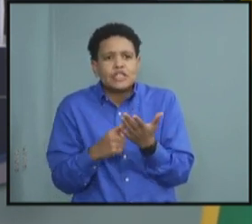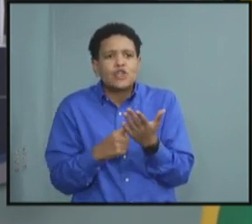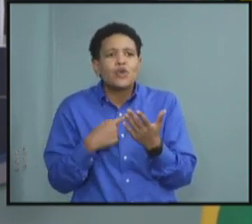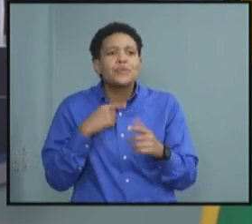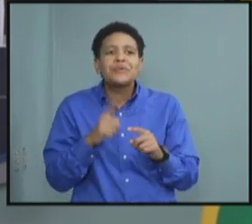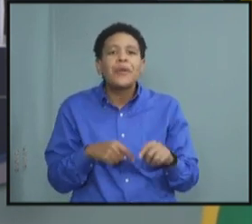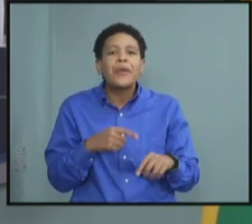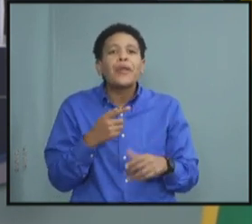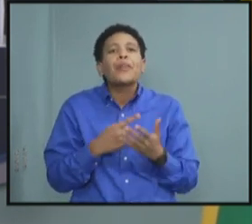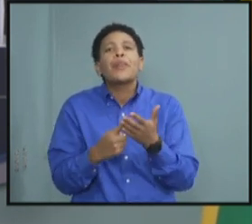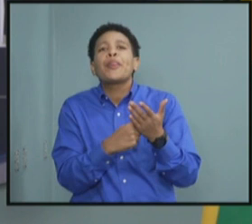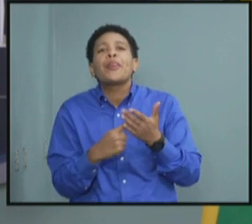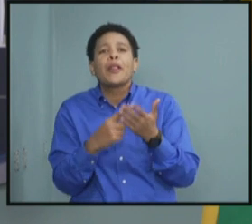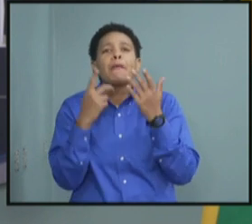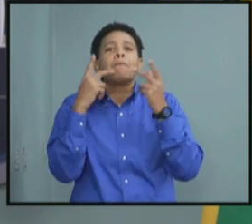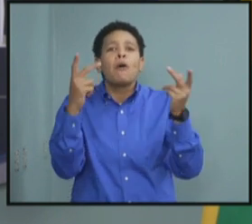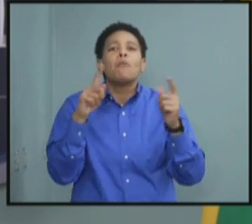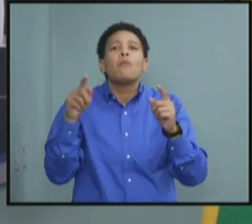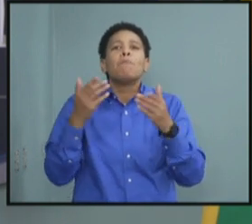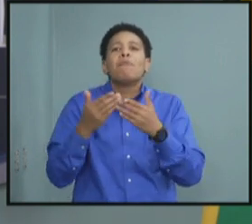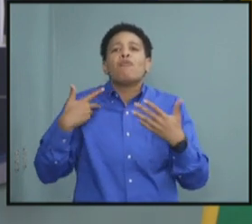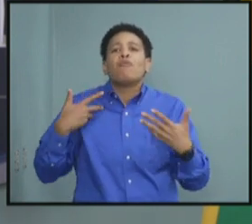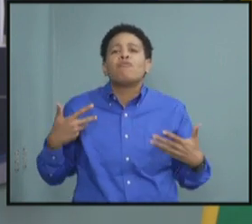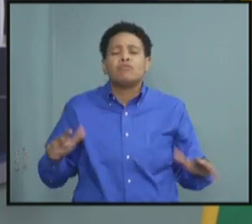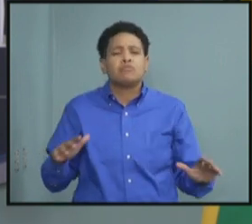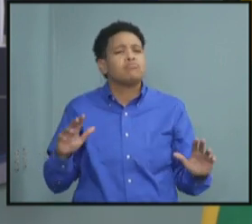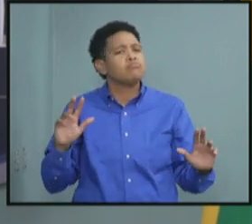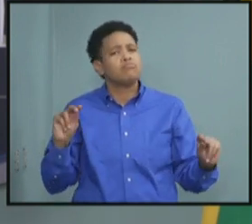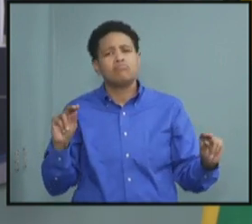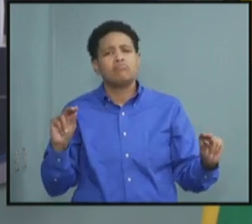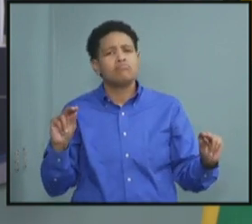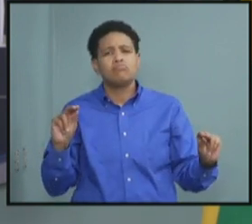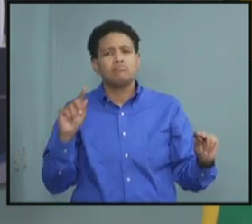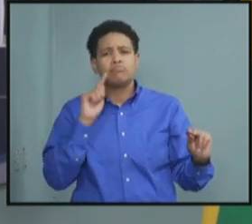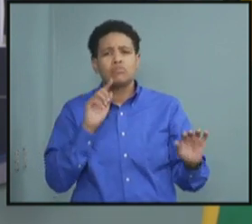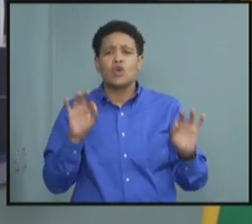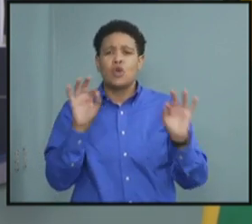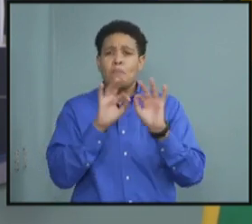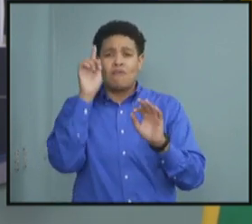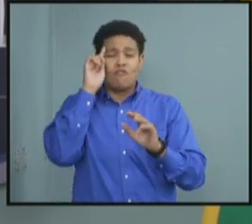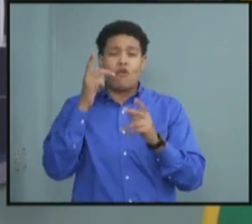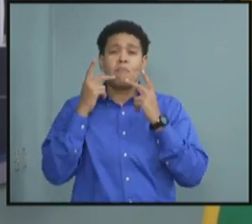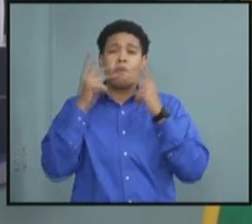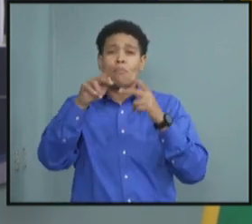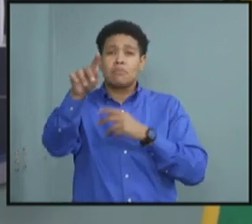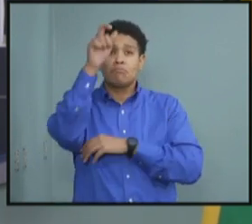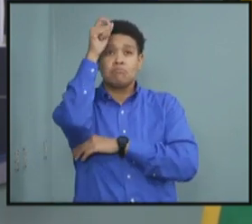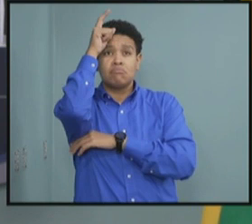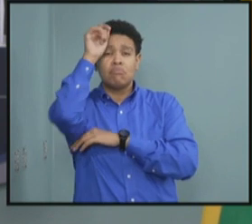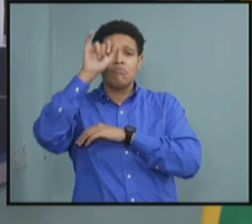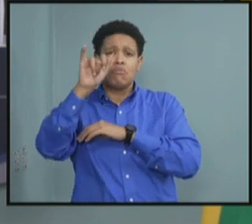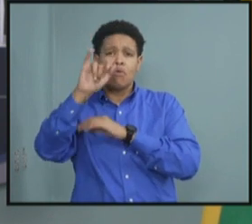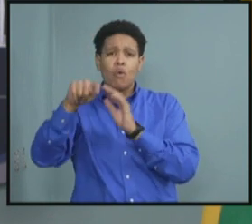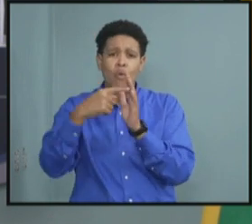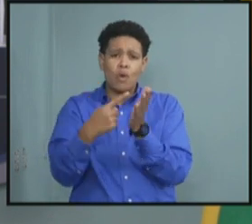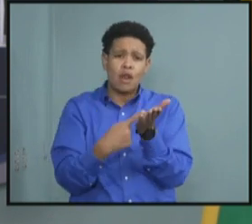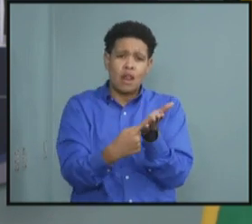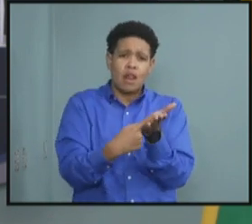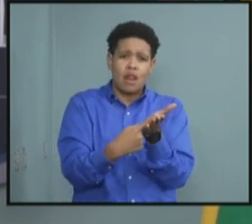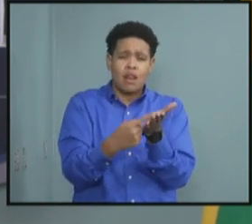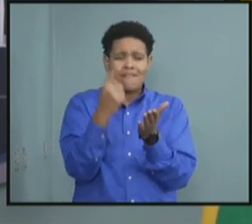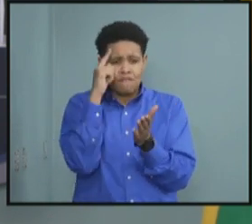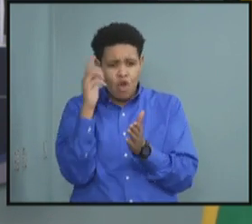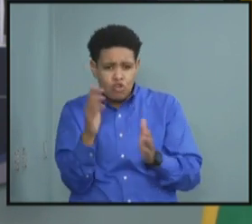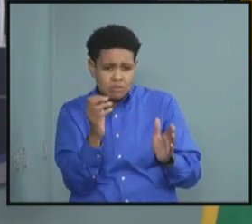discussions. And it's important for the public to understand that when you're negotiating these